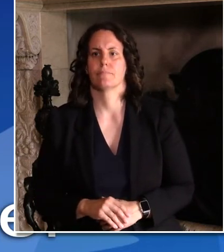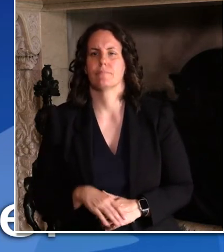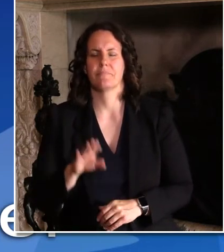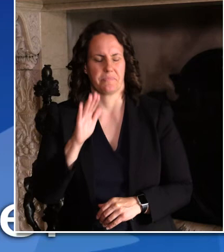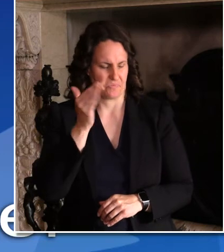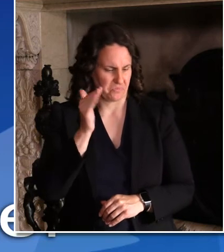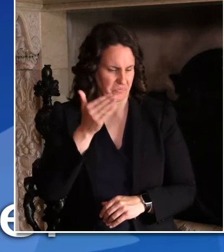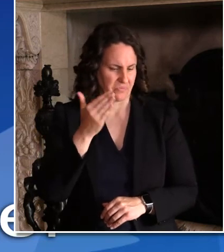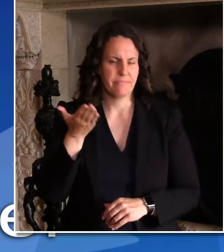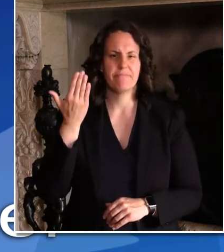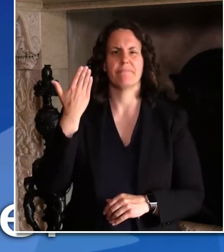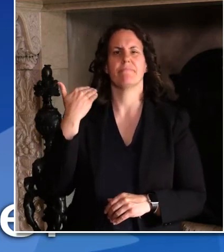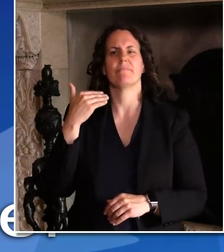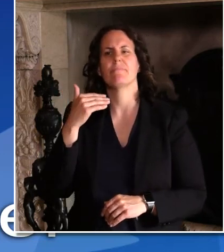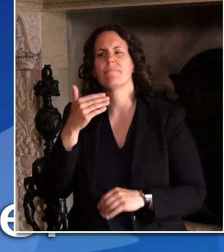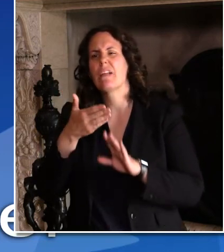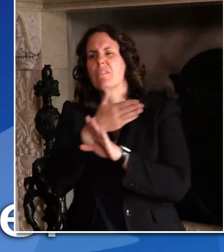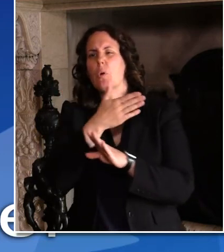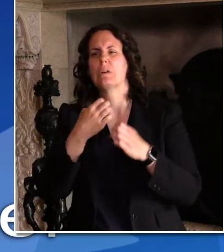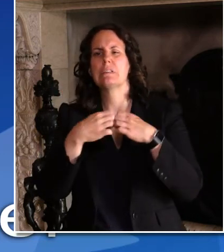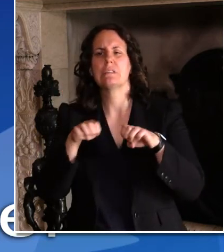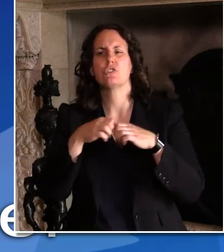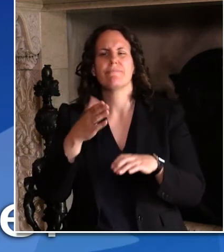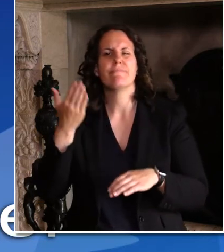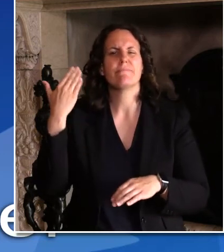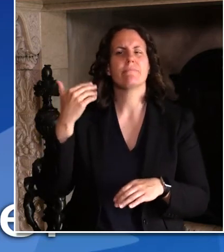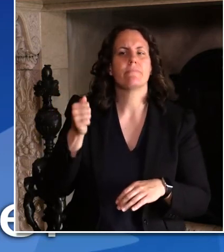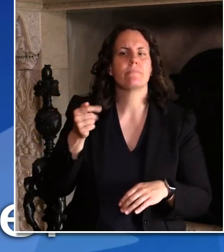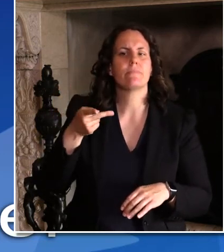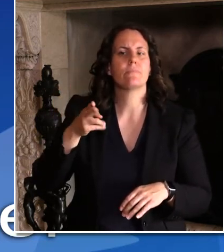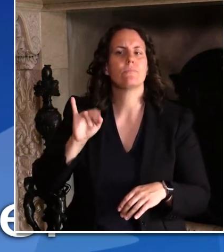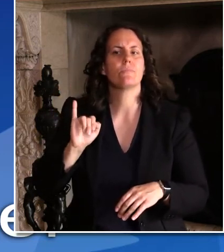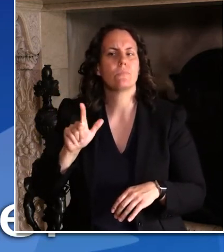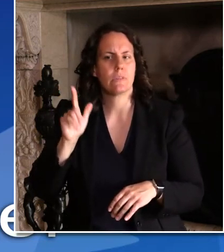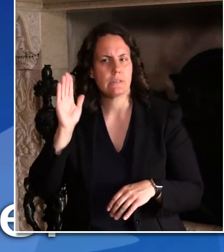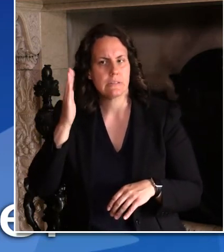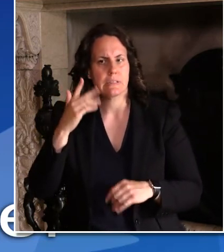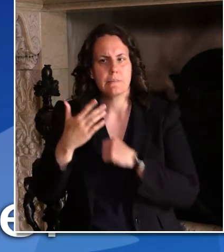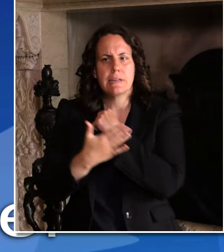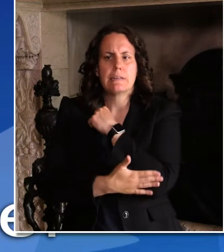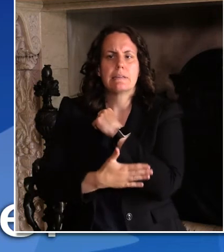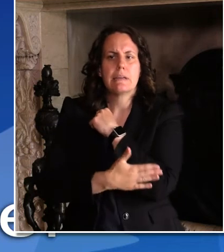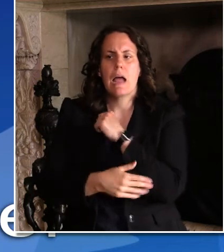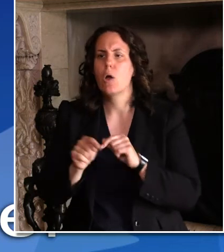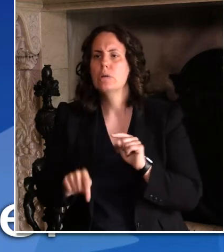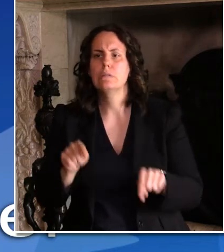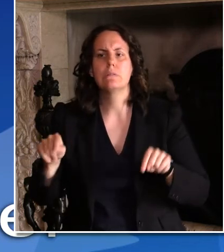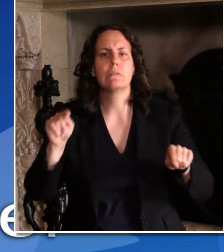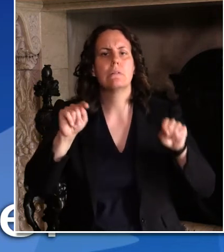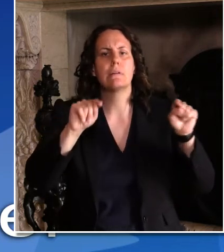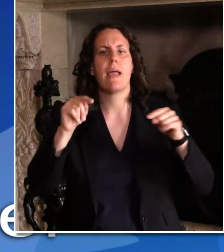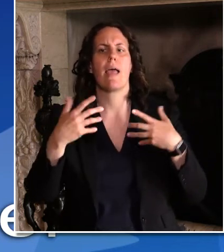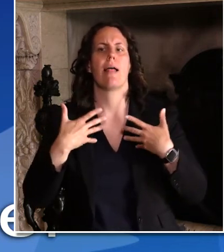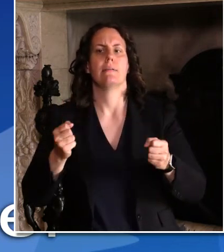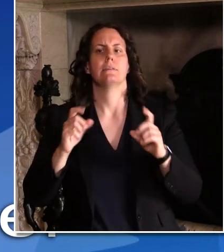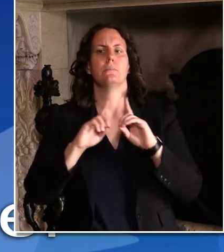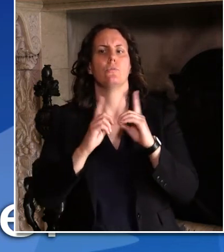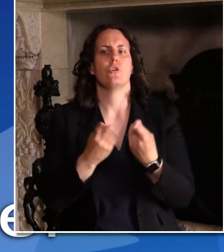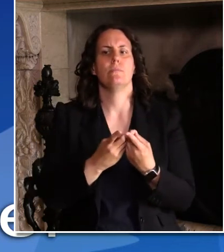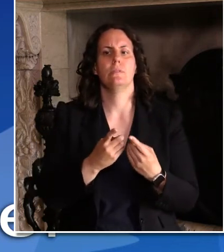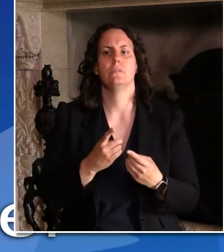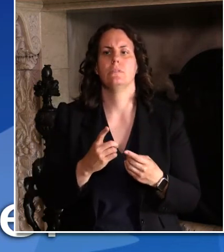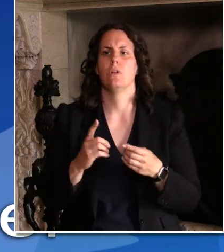health departments have been issuing statements that sound very similar, like word for word,